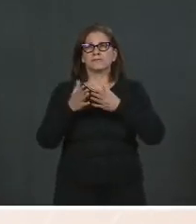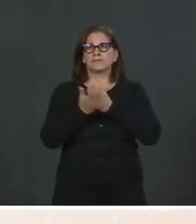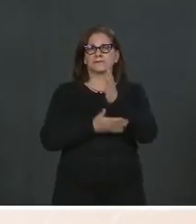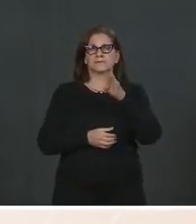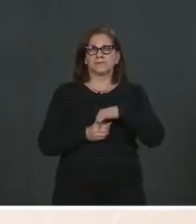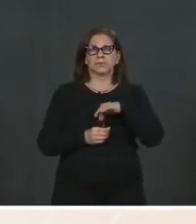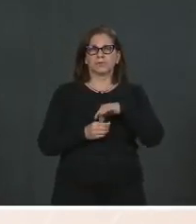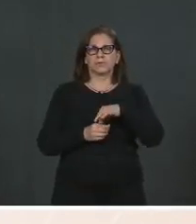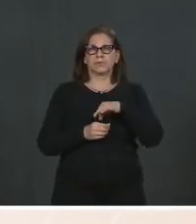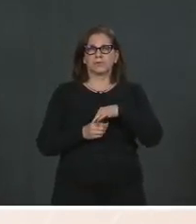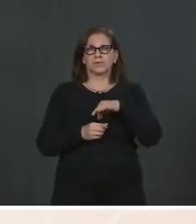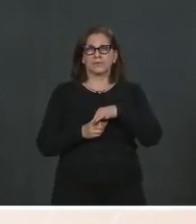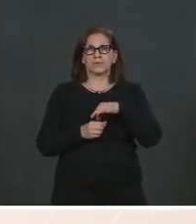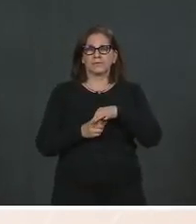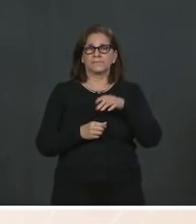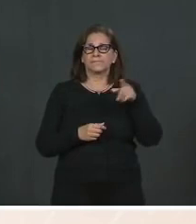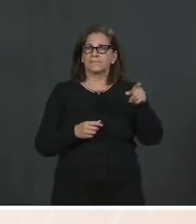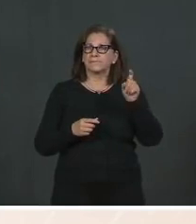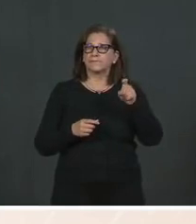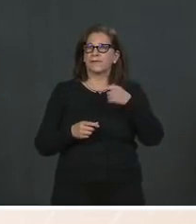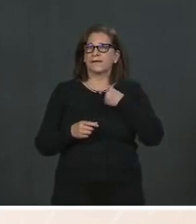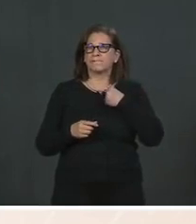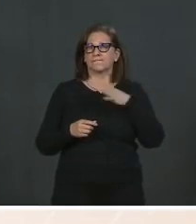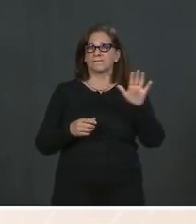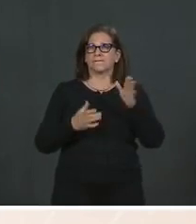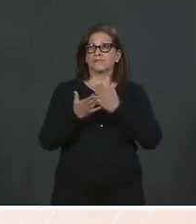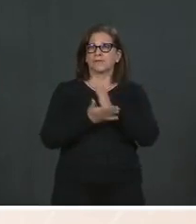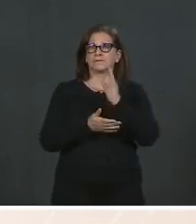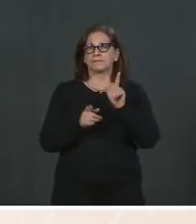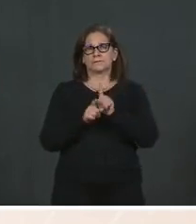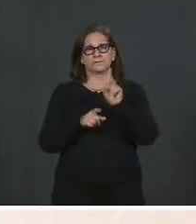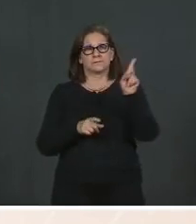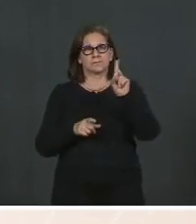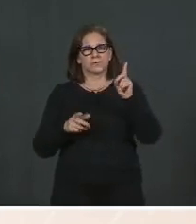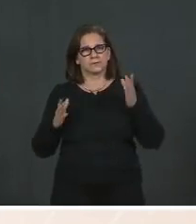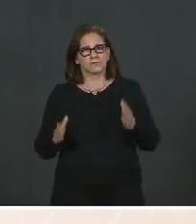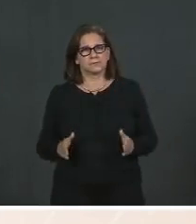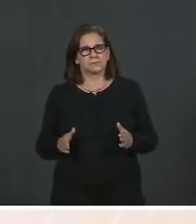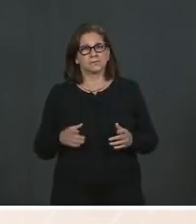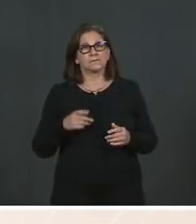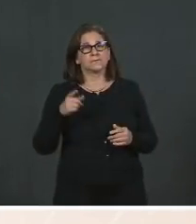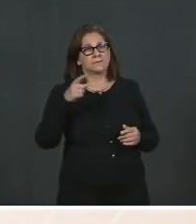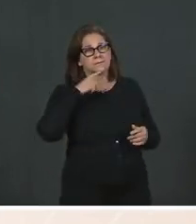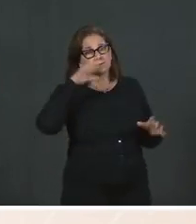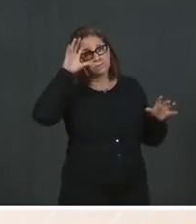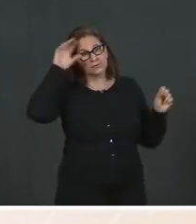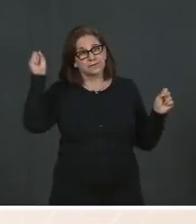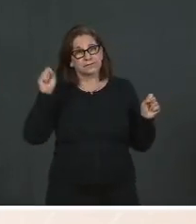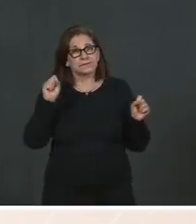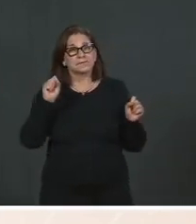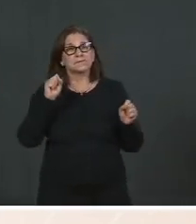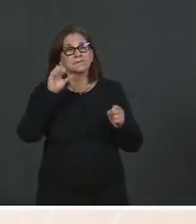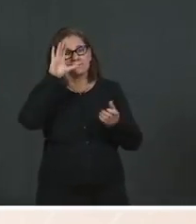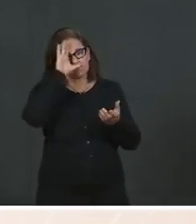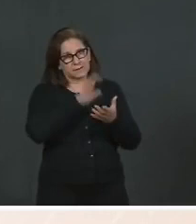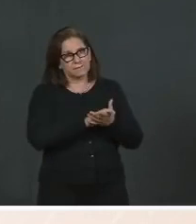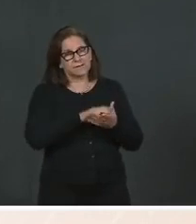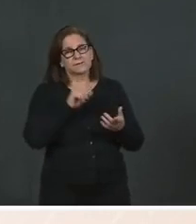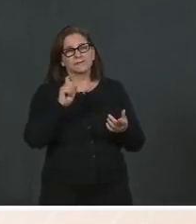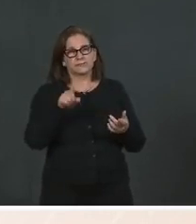their democratic right. But does he believe that people should boycott? There are increasing calls for them. That's not a call we're making from